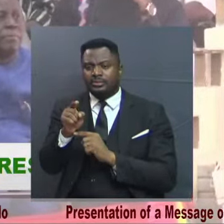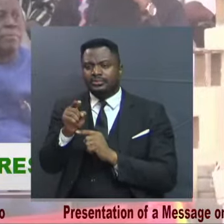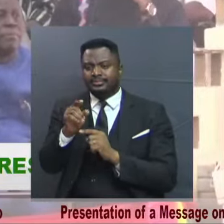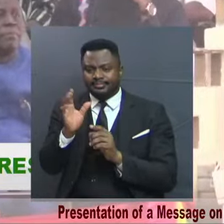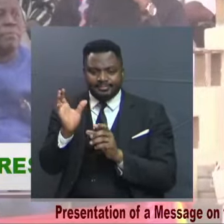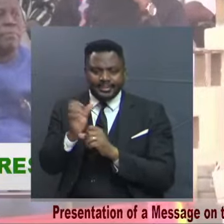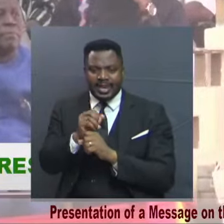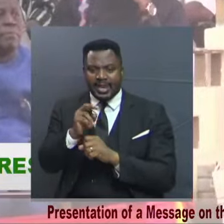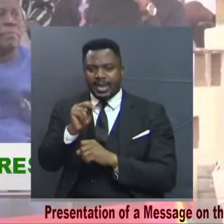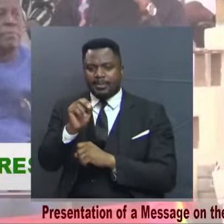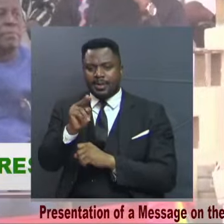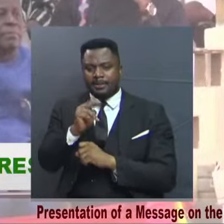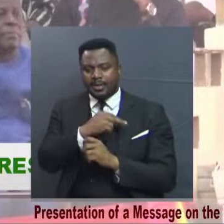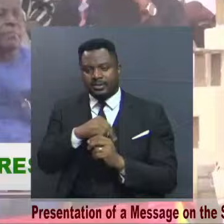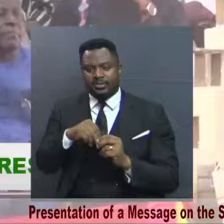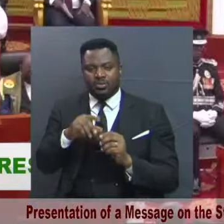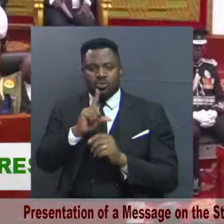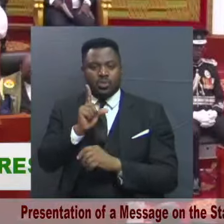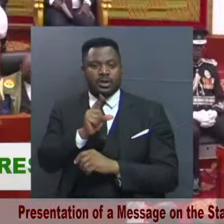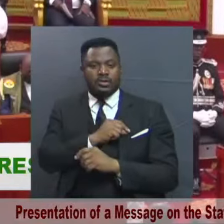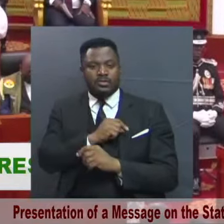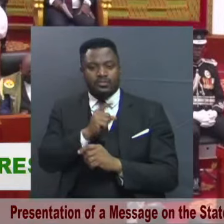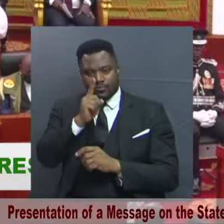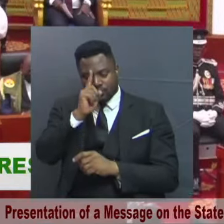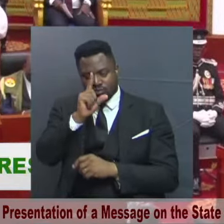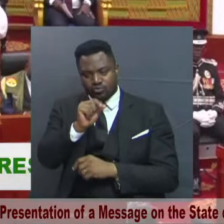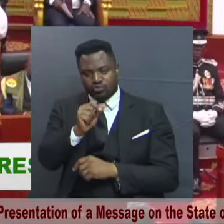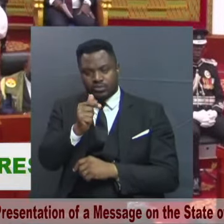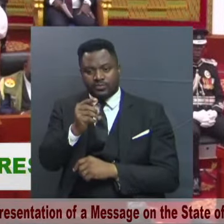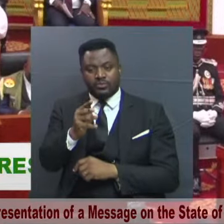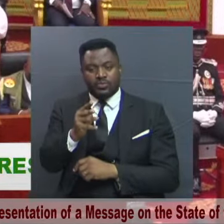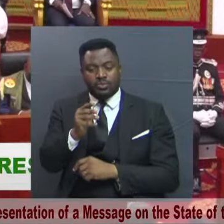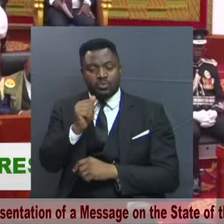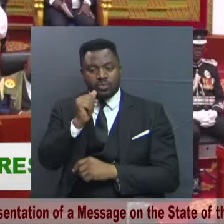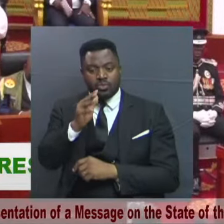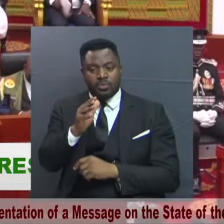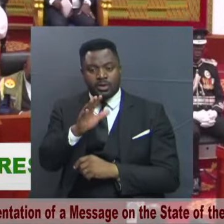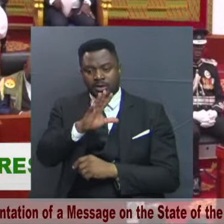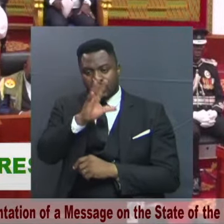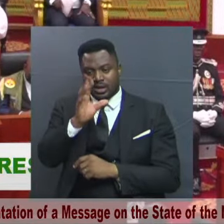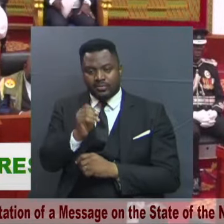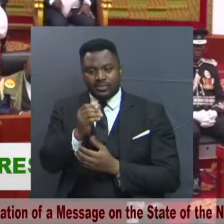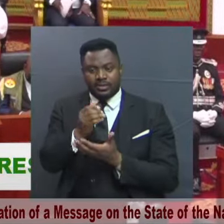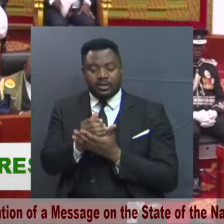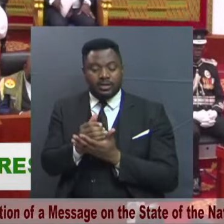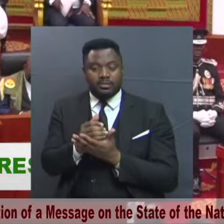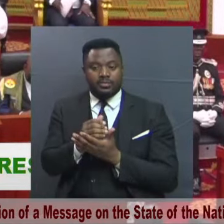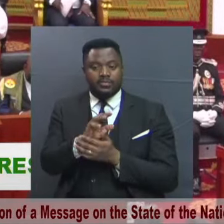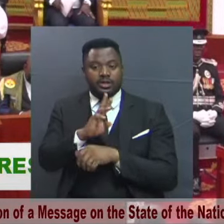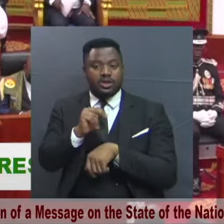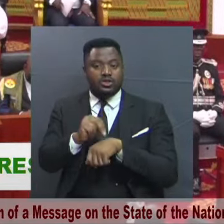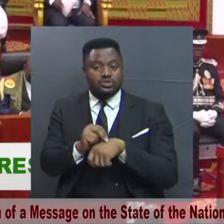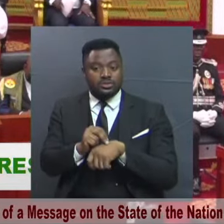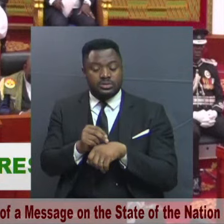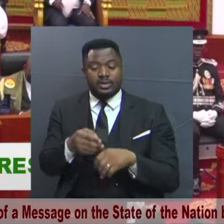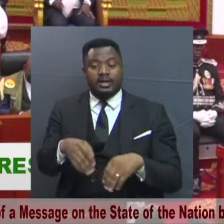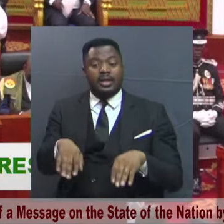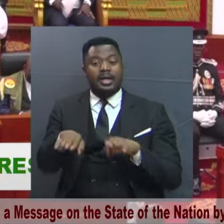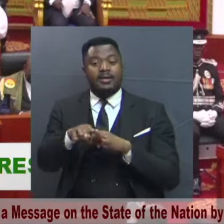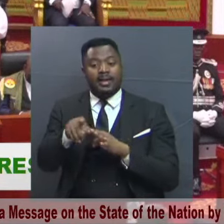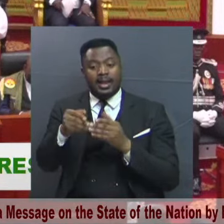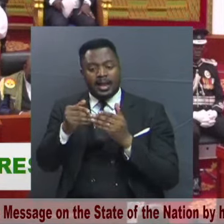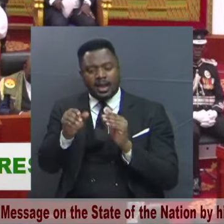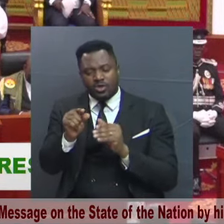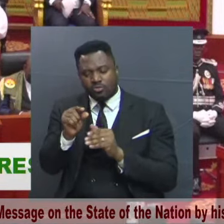Namibia and the qualifying ground for the 2024 women's African Cup of Nations even though they lost